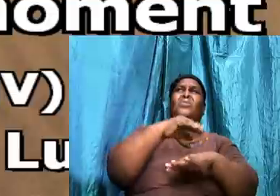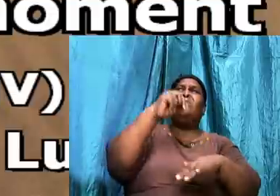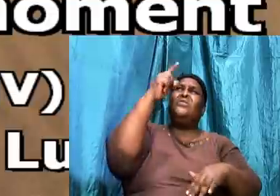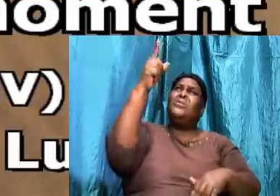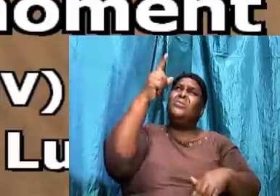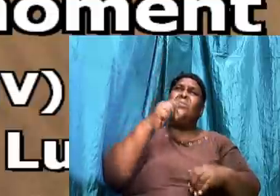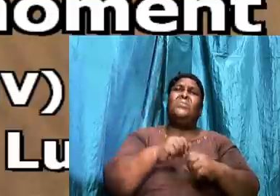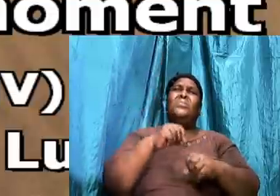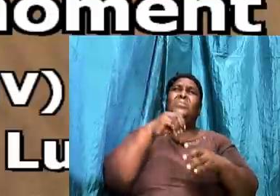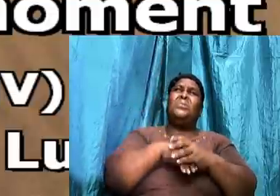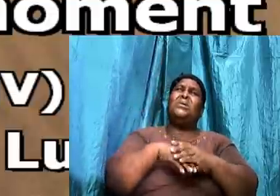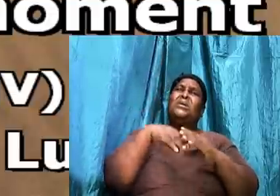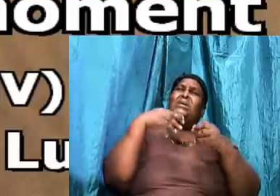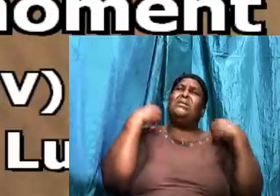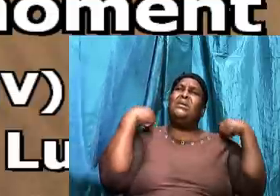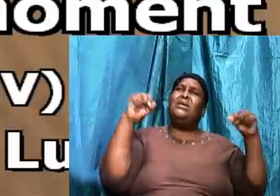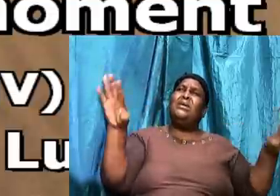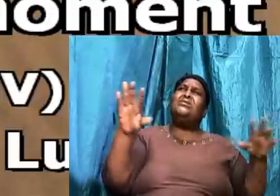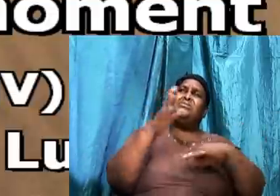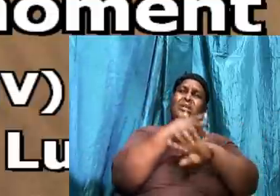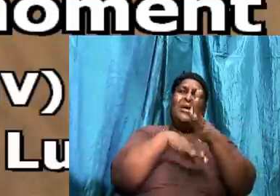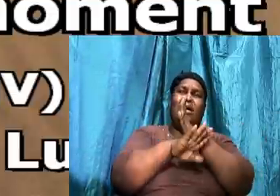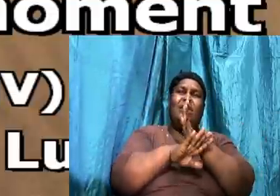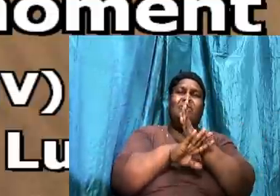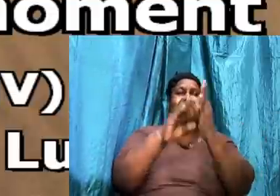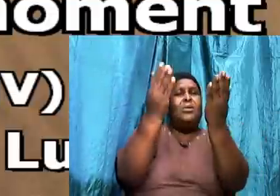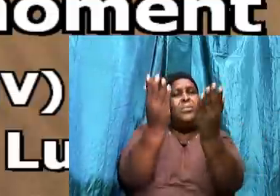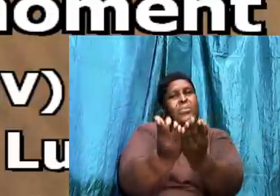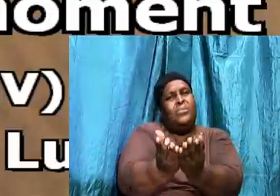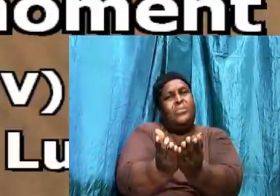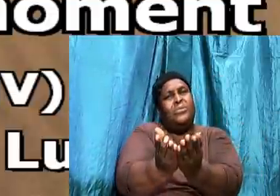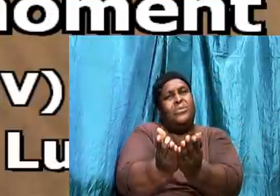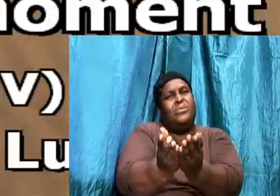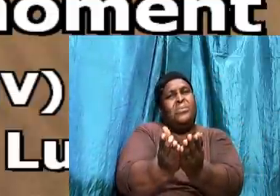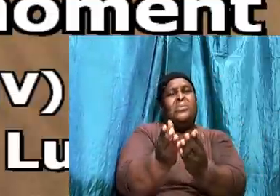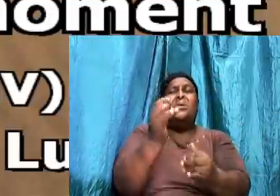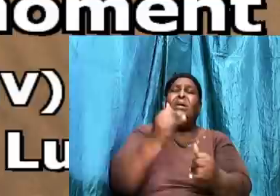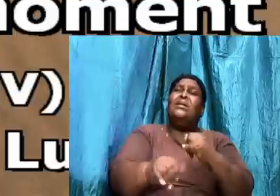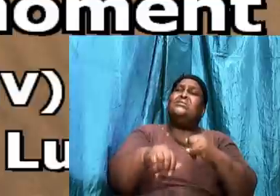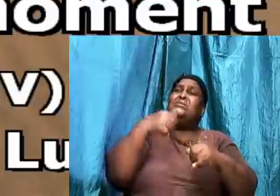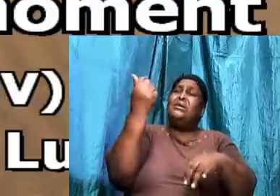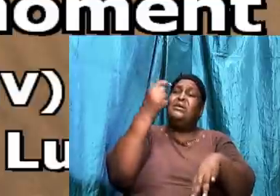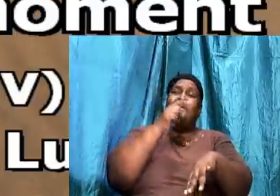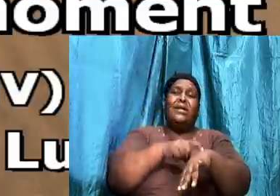And in their hands they shall bear thee up. Lest at any time.